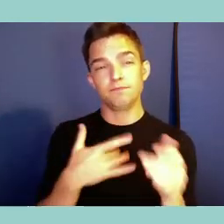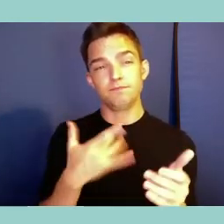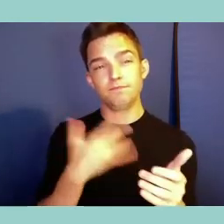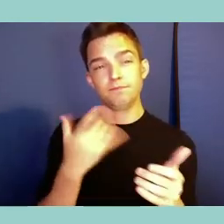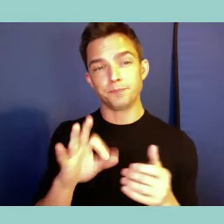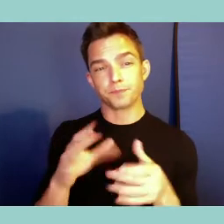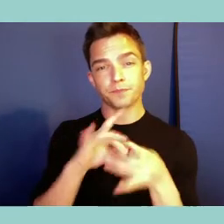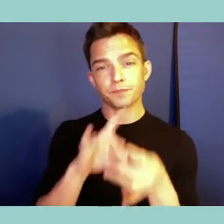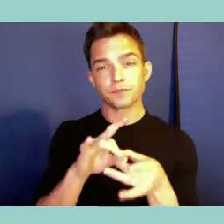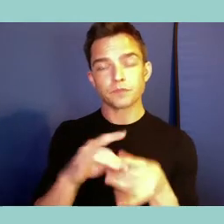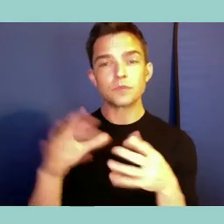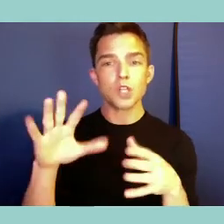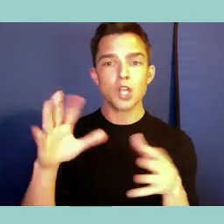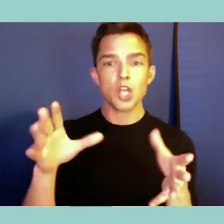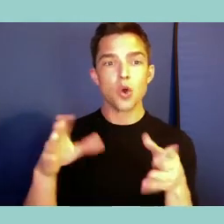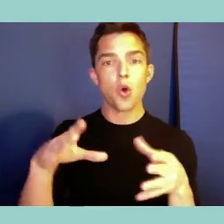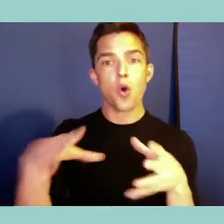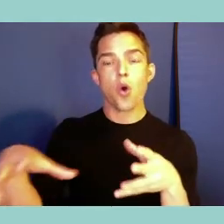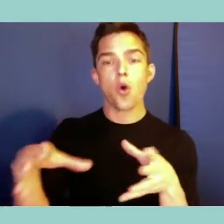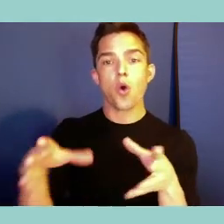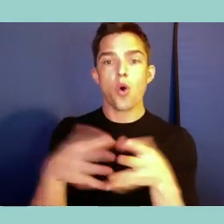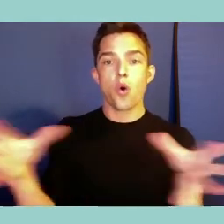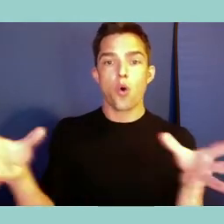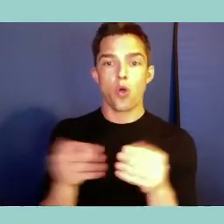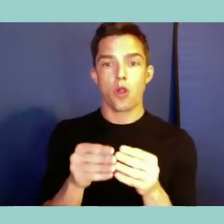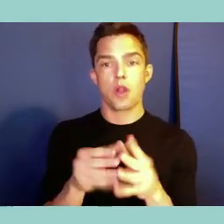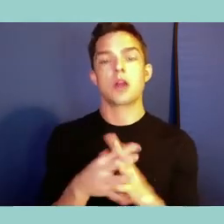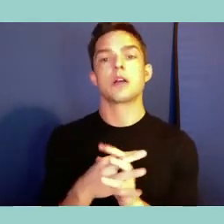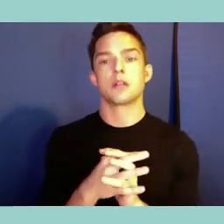feel a sense of belonging and wholeness.